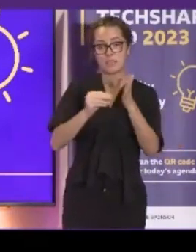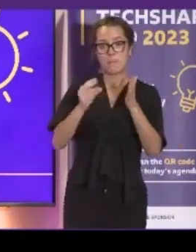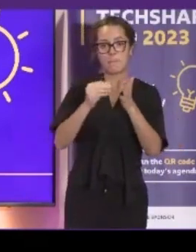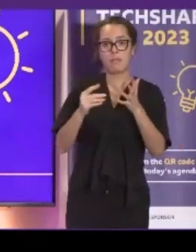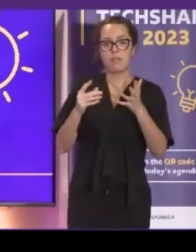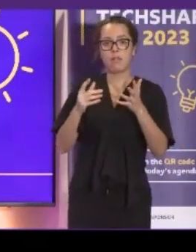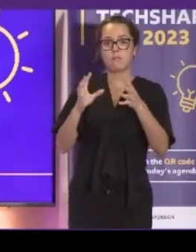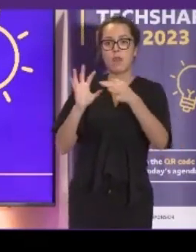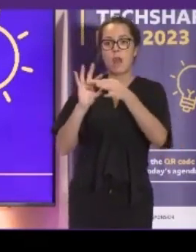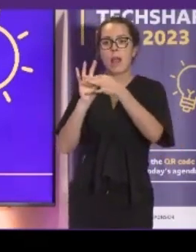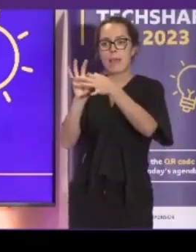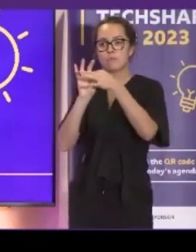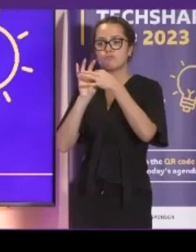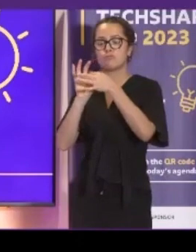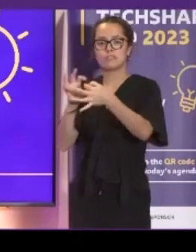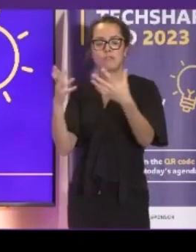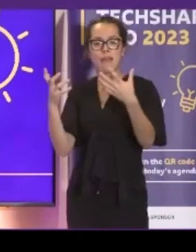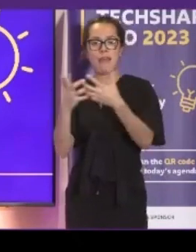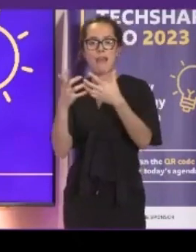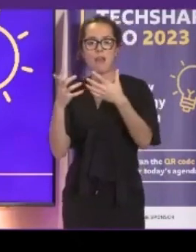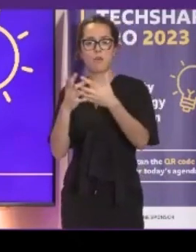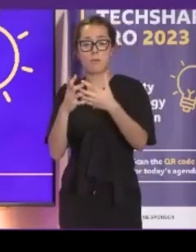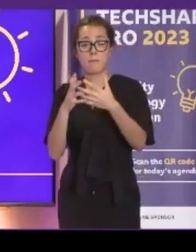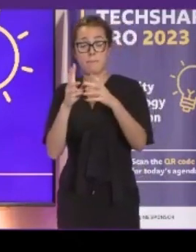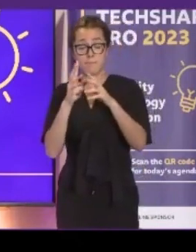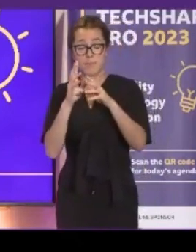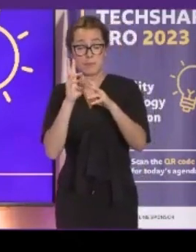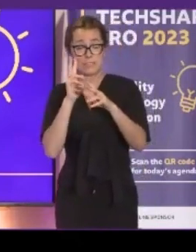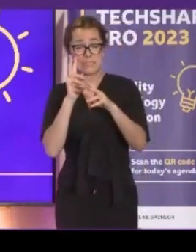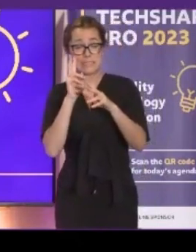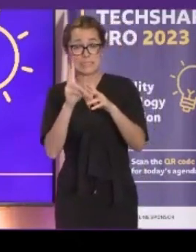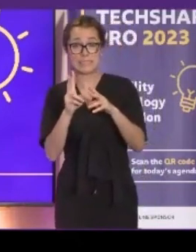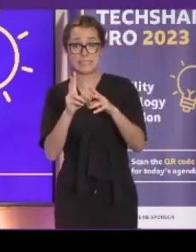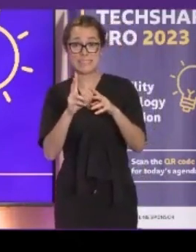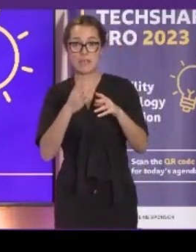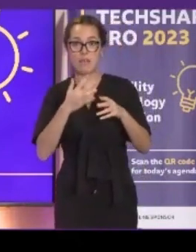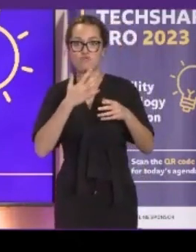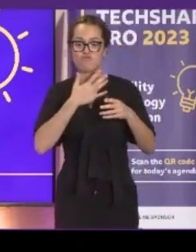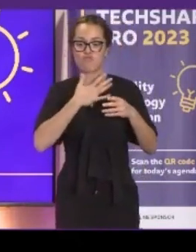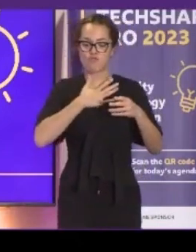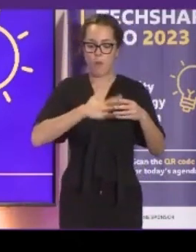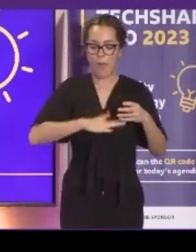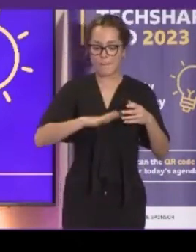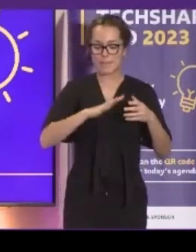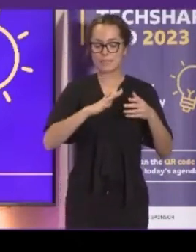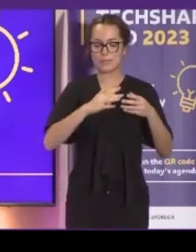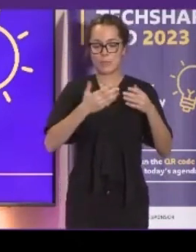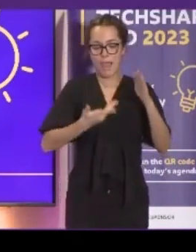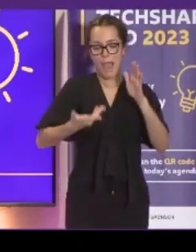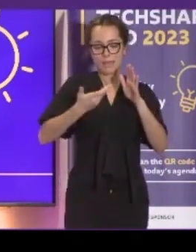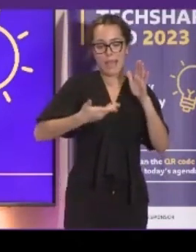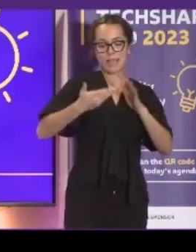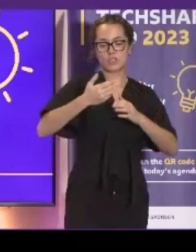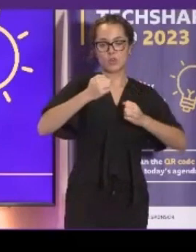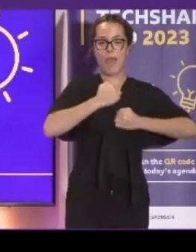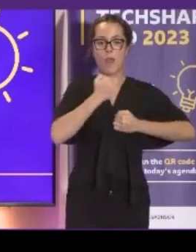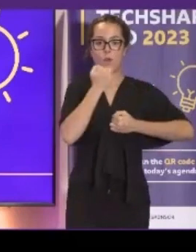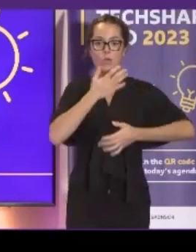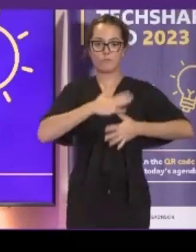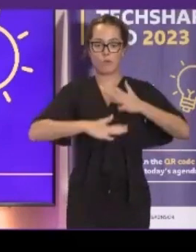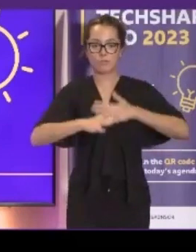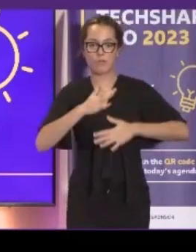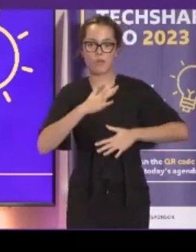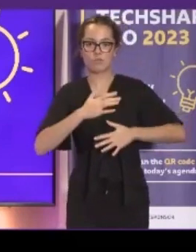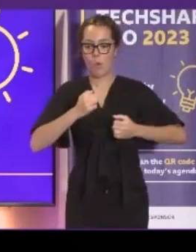collaborate. We see it more and more, that the more requirements that we put into our code of conduct, to our business contracts with our